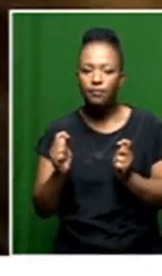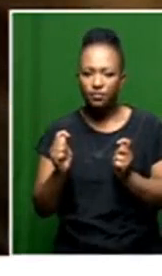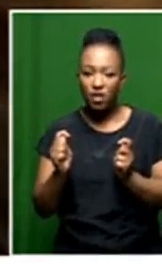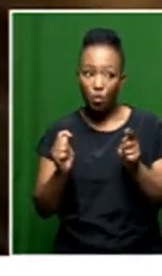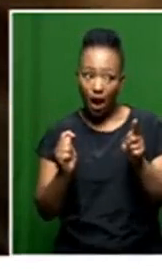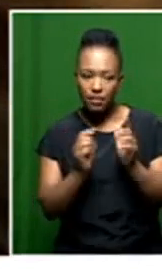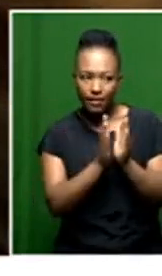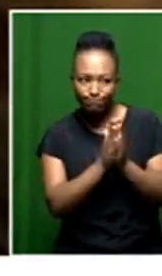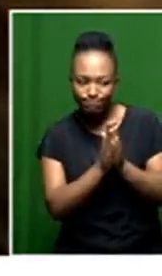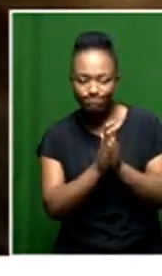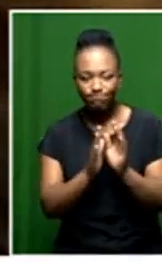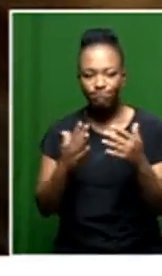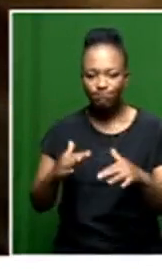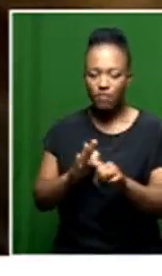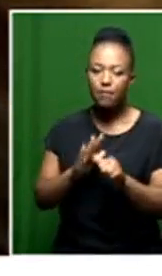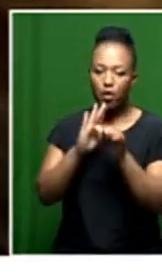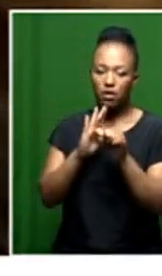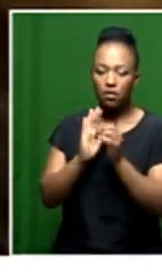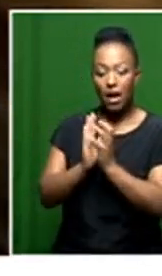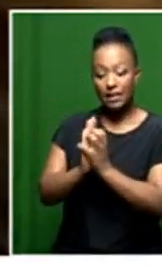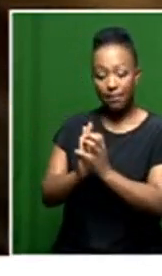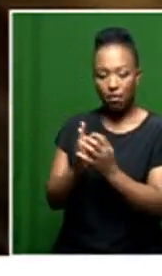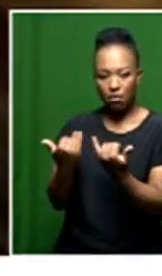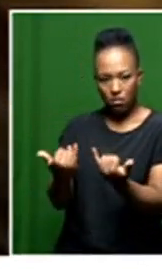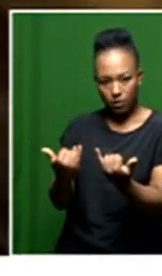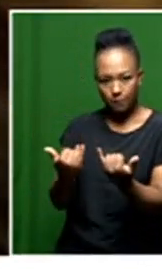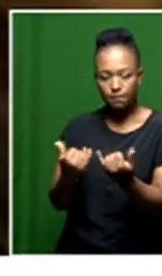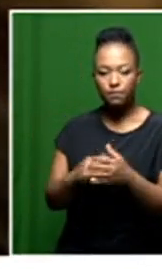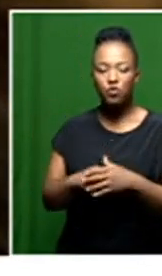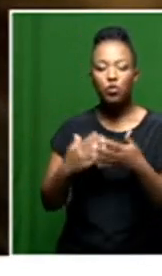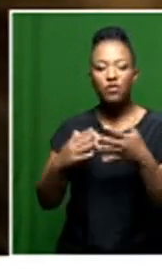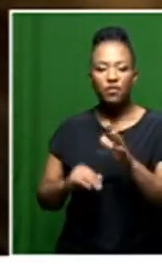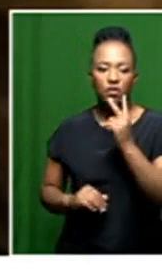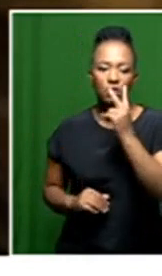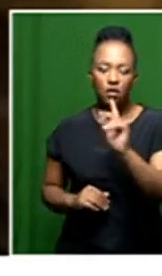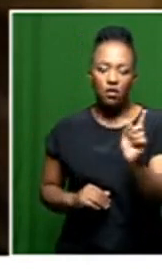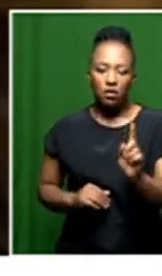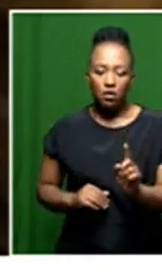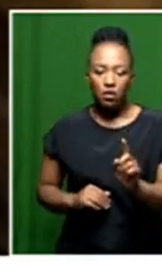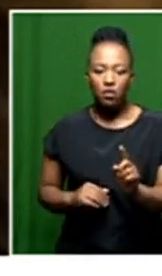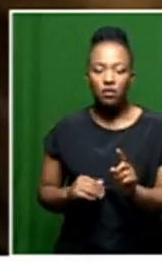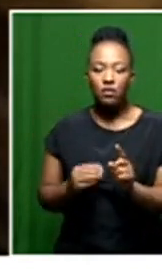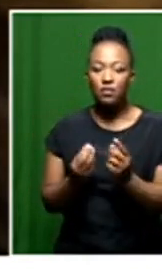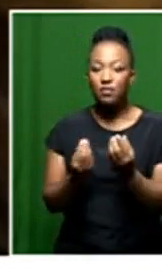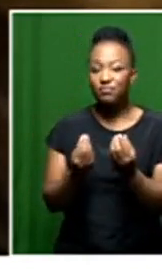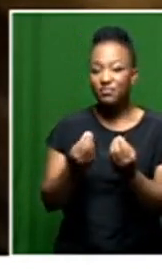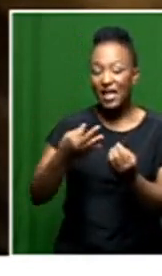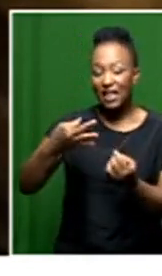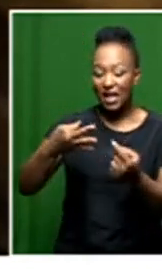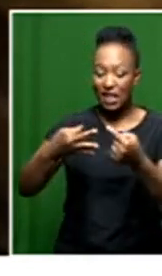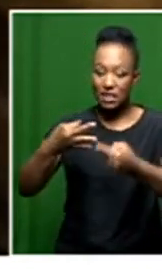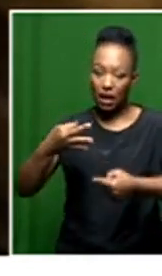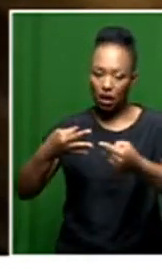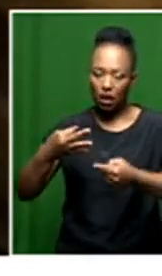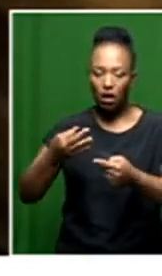essential. For example, now what we have clearly seen is that the three things that are very supportive,